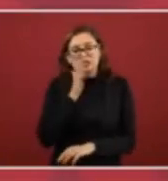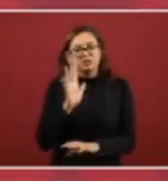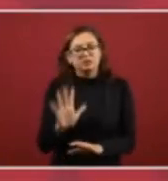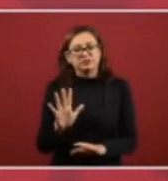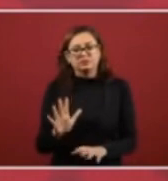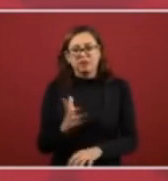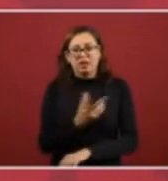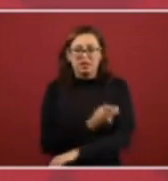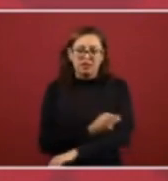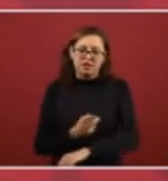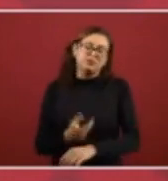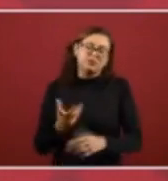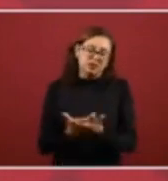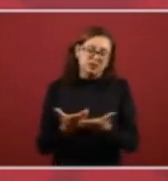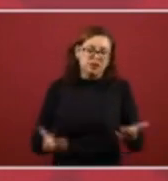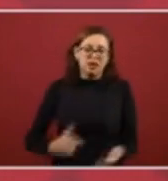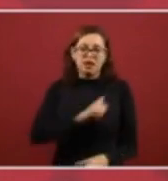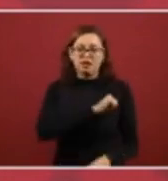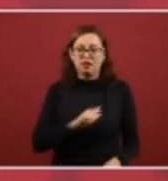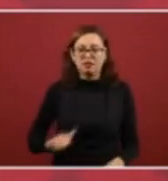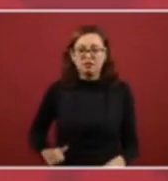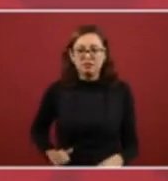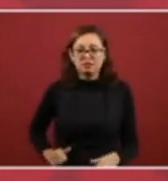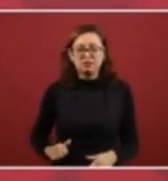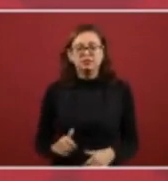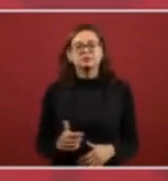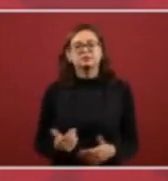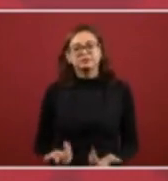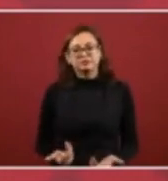to these delegations.